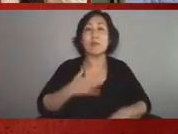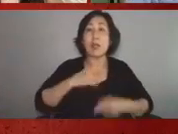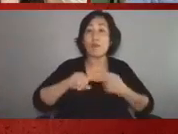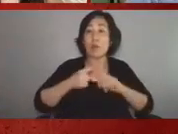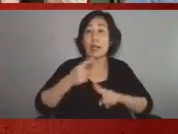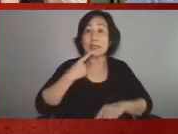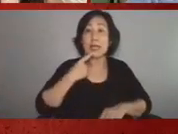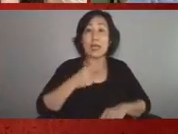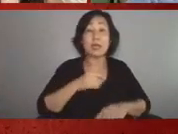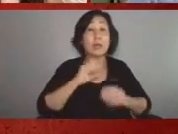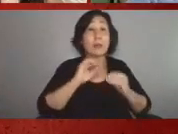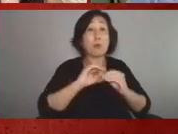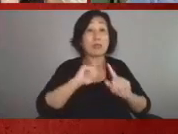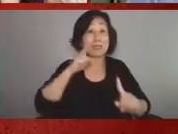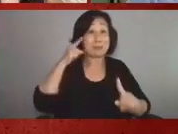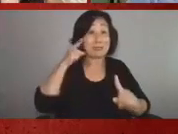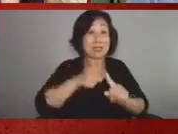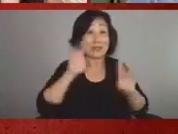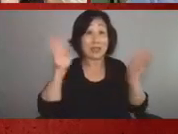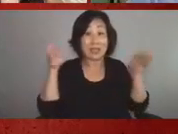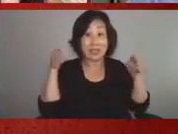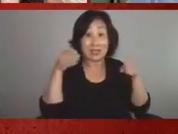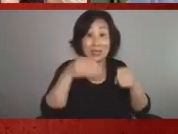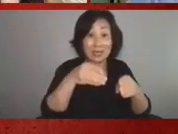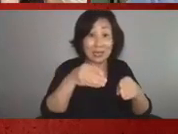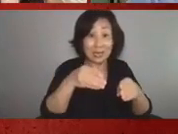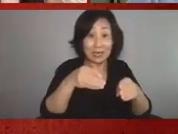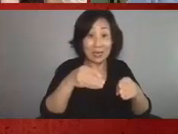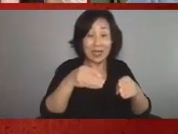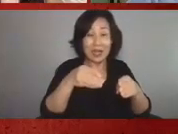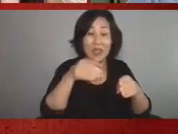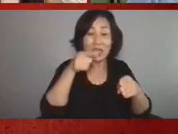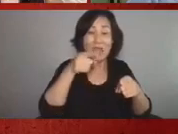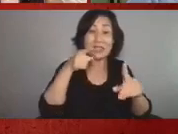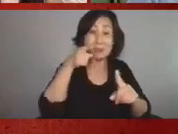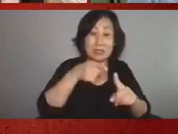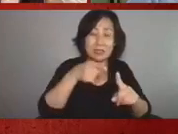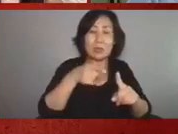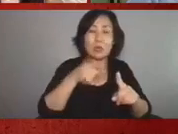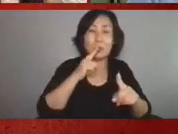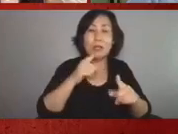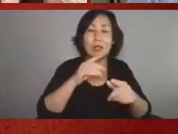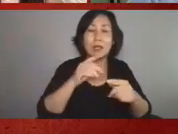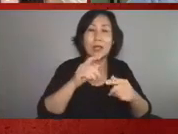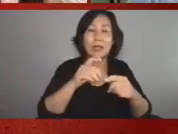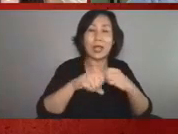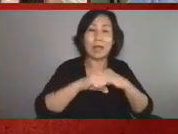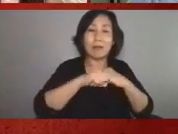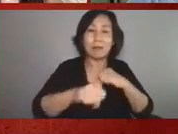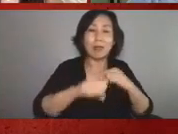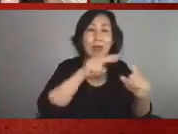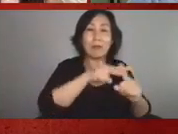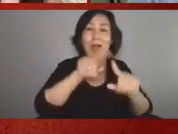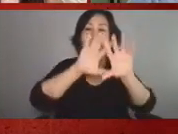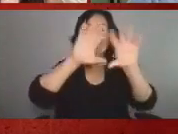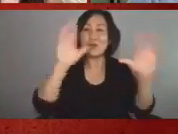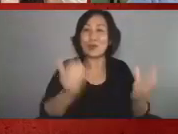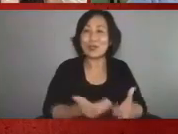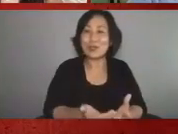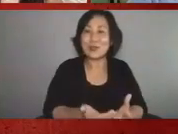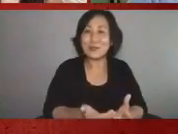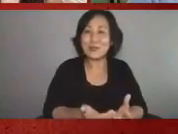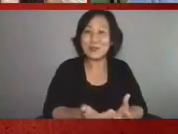more specific you get, the more universal something becomes. And this is